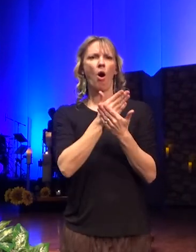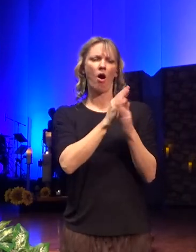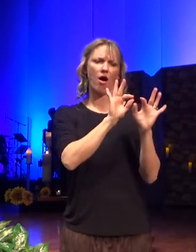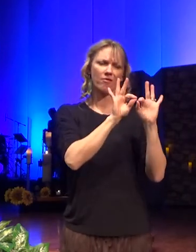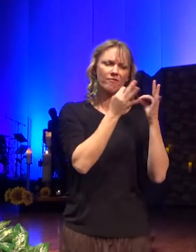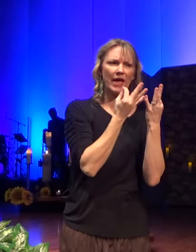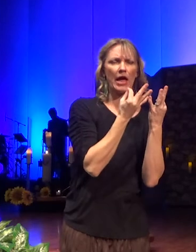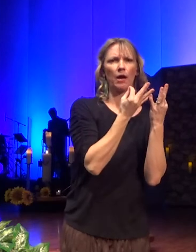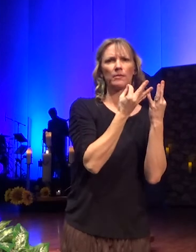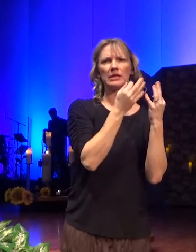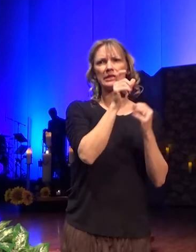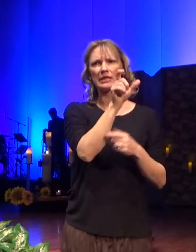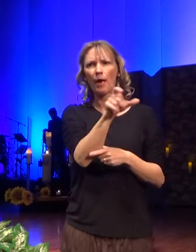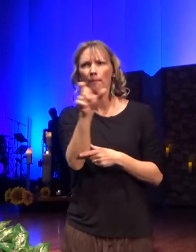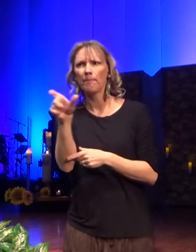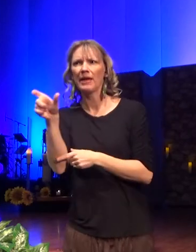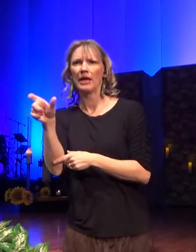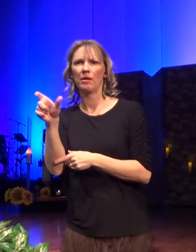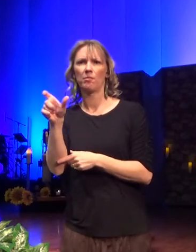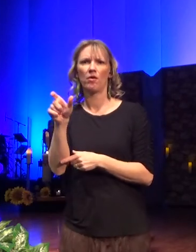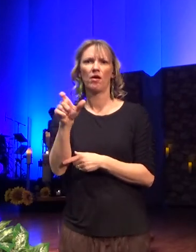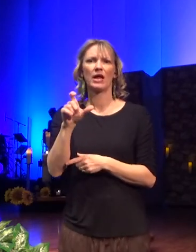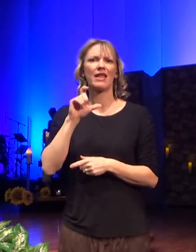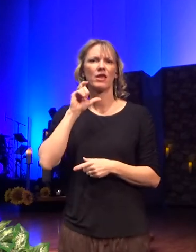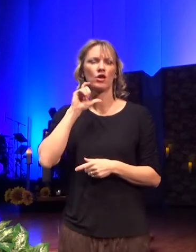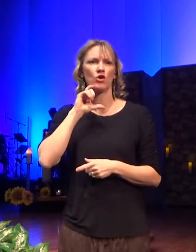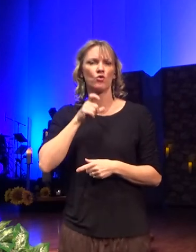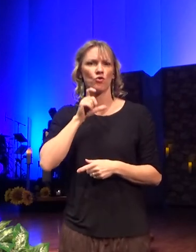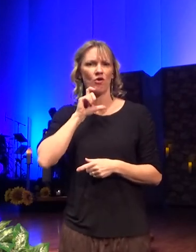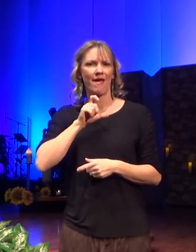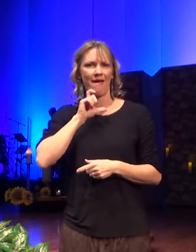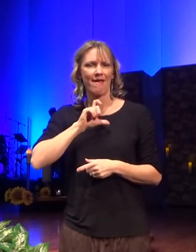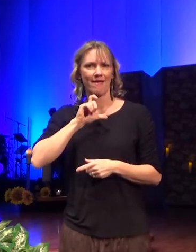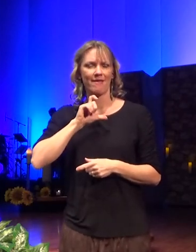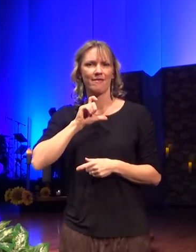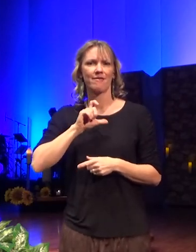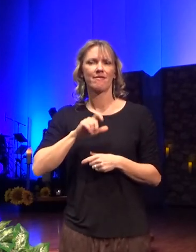the families and people in the Ukraine,